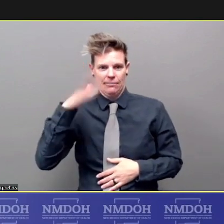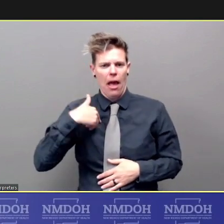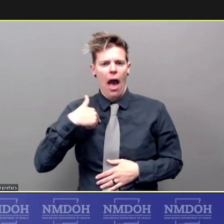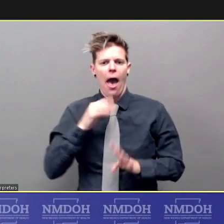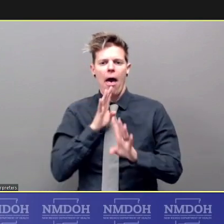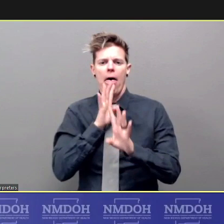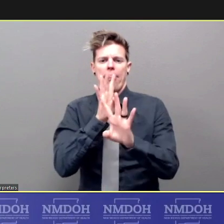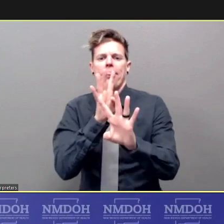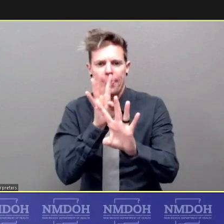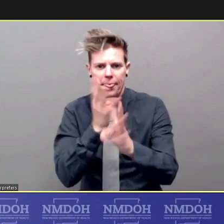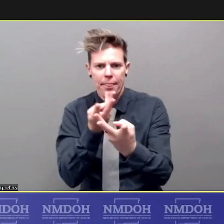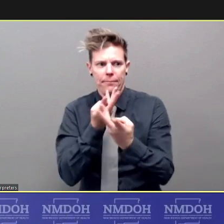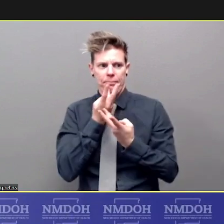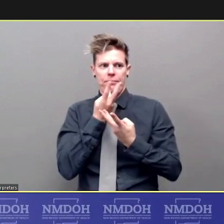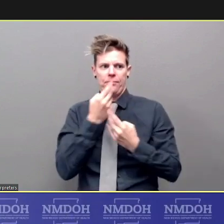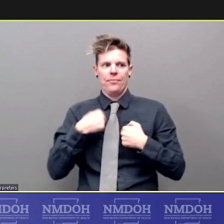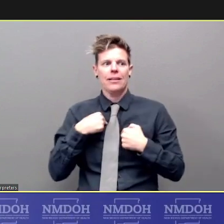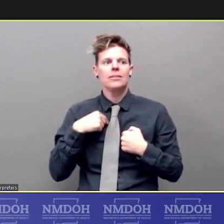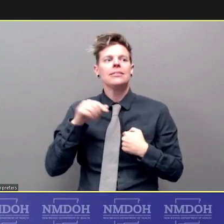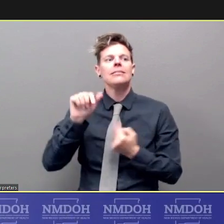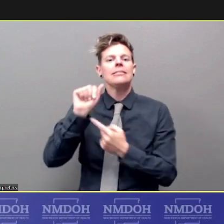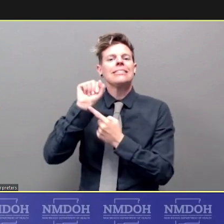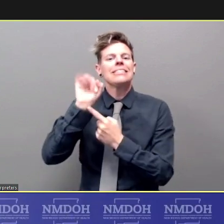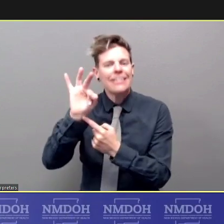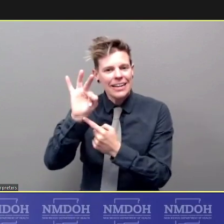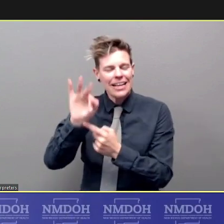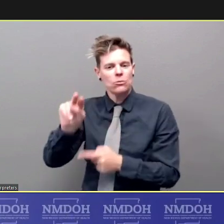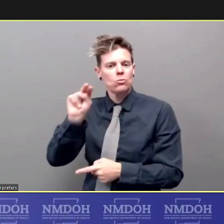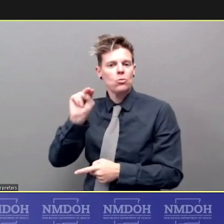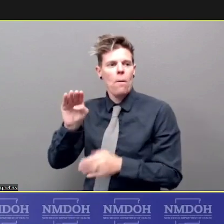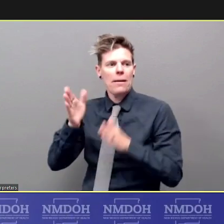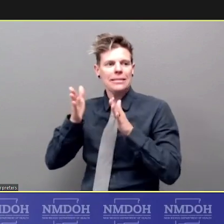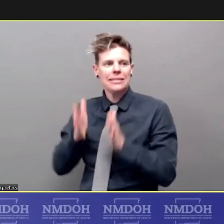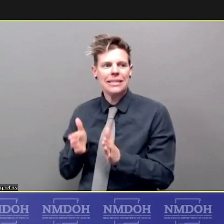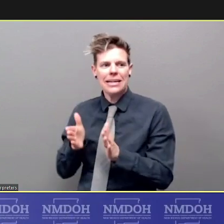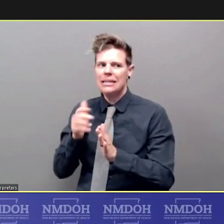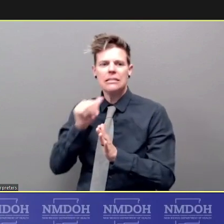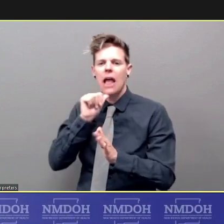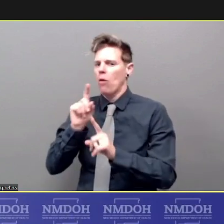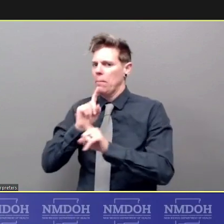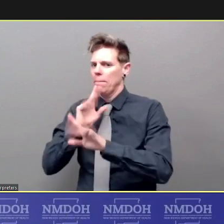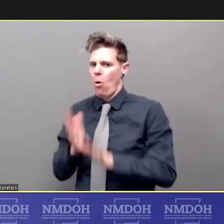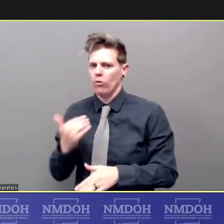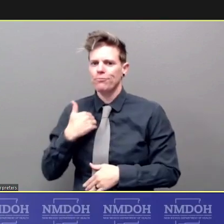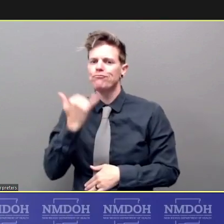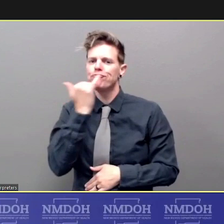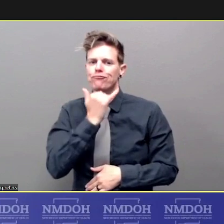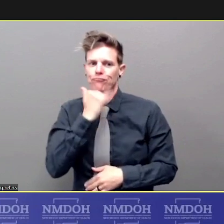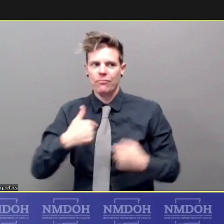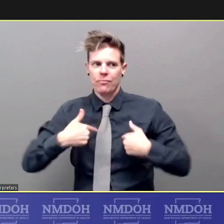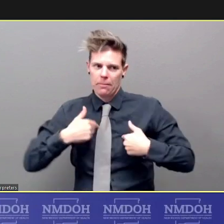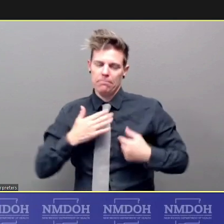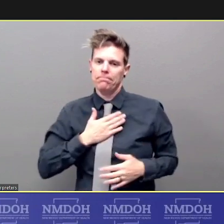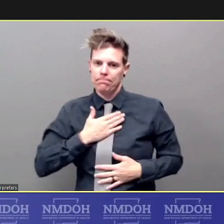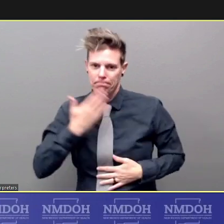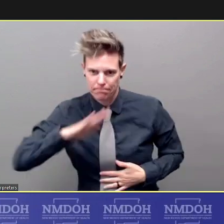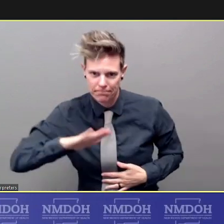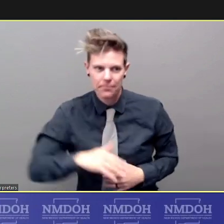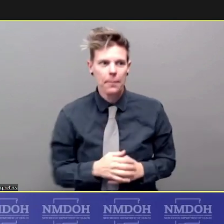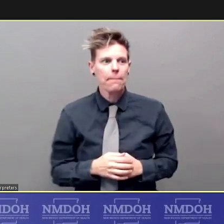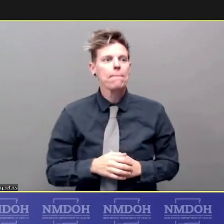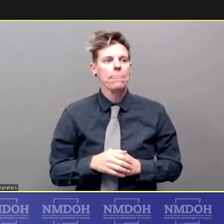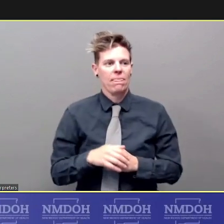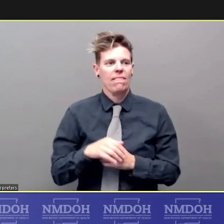Santa Fe New Mexican, not the Santa Fe Reporter. And she also let us know in the chat that it was the bivalent